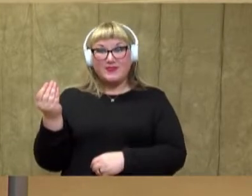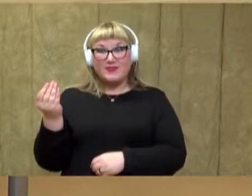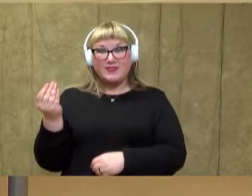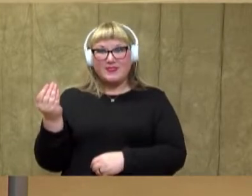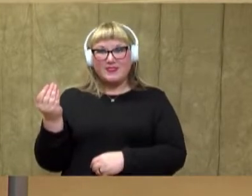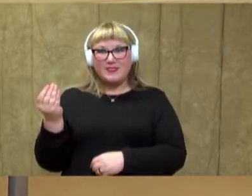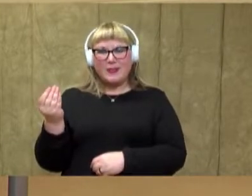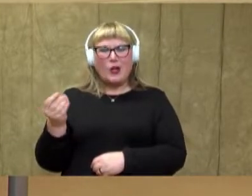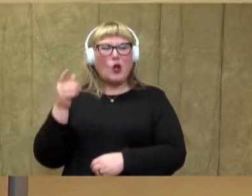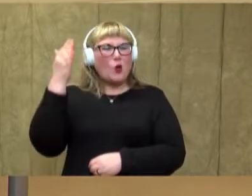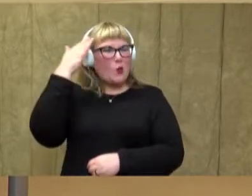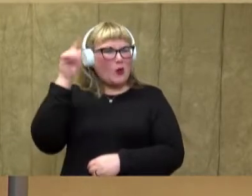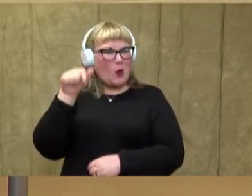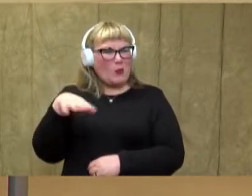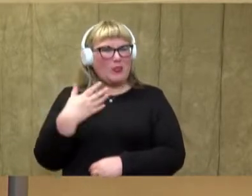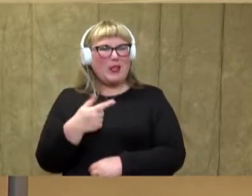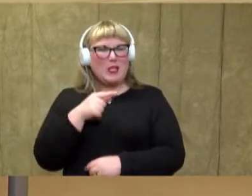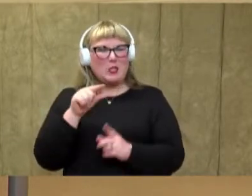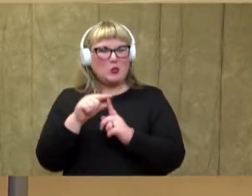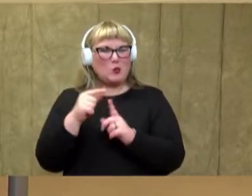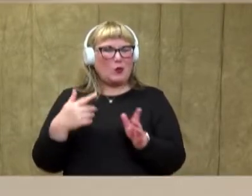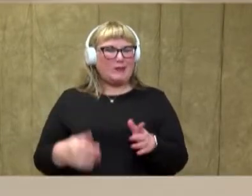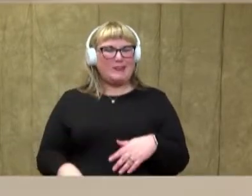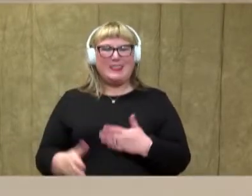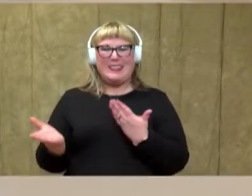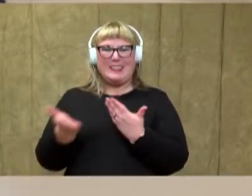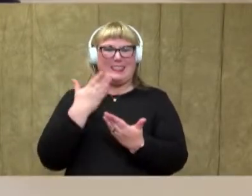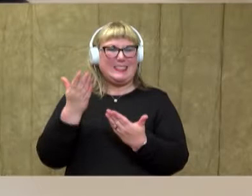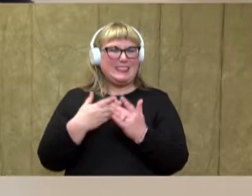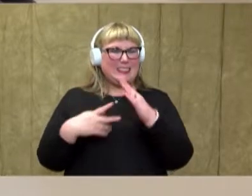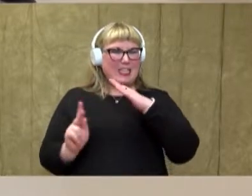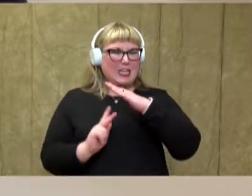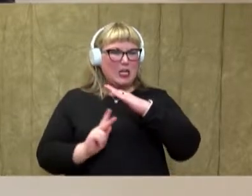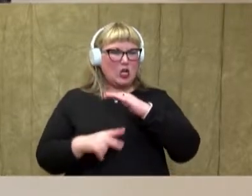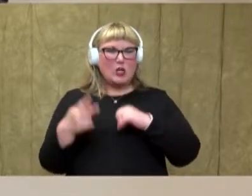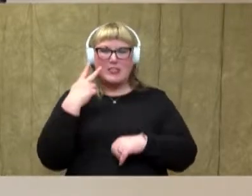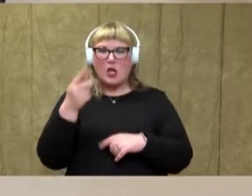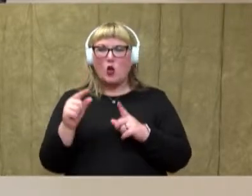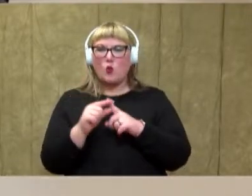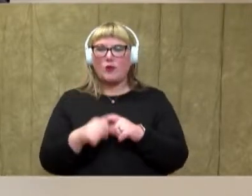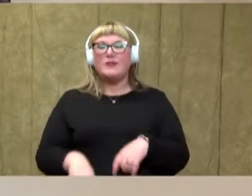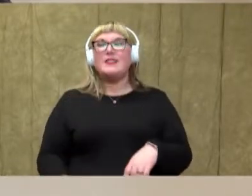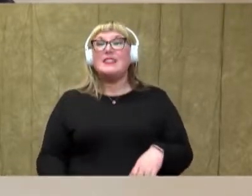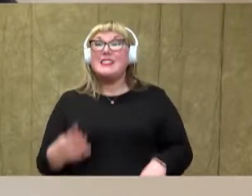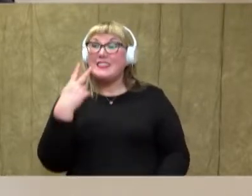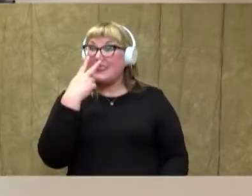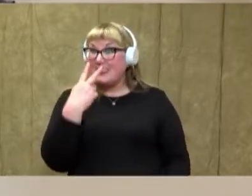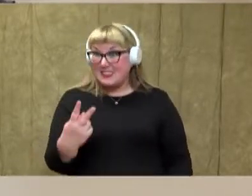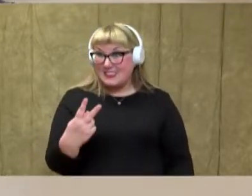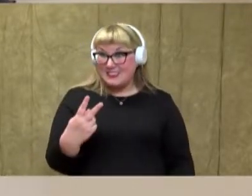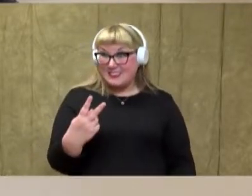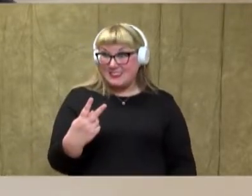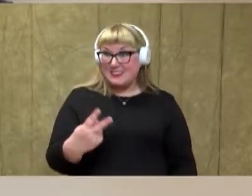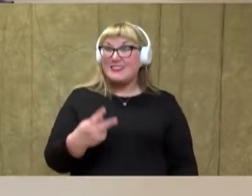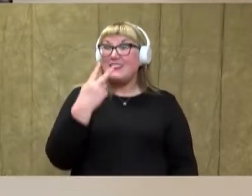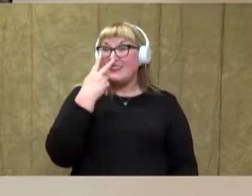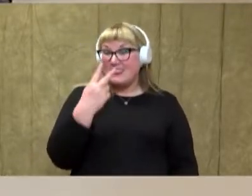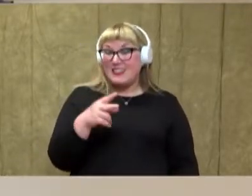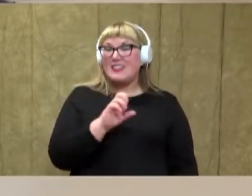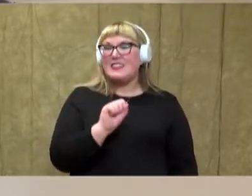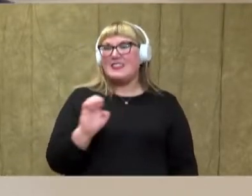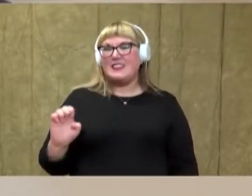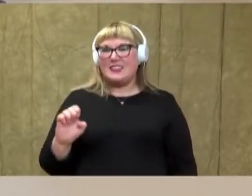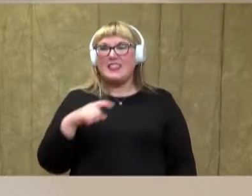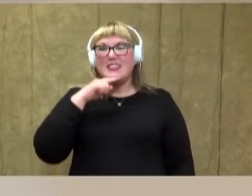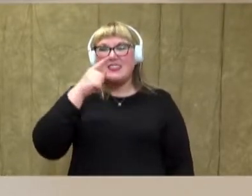Oh, we all know this one. This is one of our favorite sight words in kindergarten, isn't it? See, everyone say that word, see.